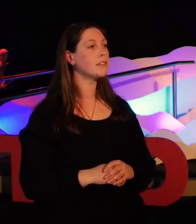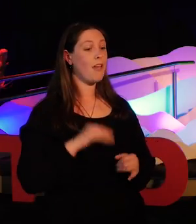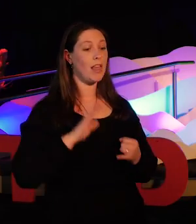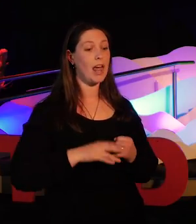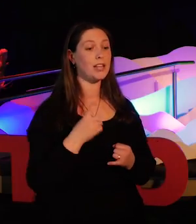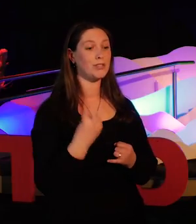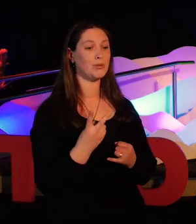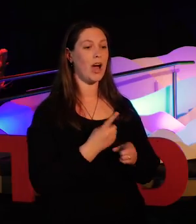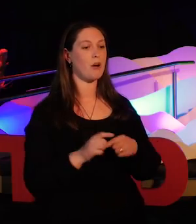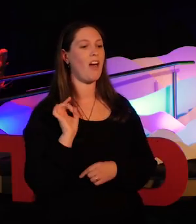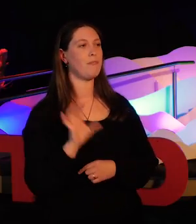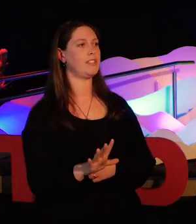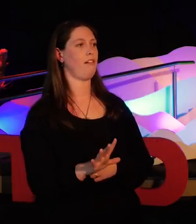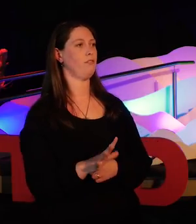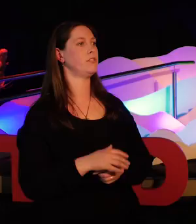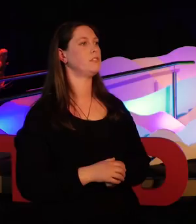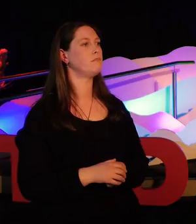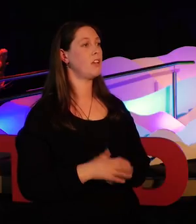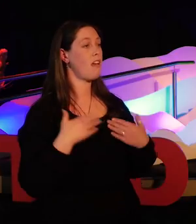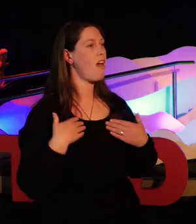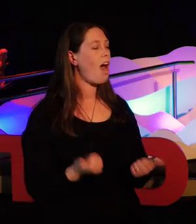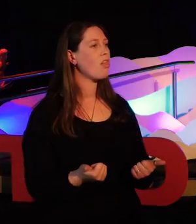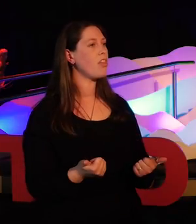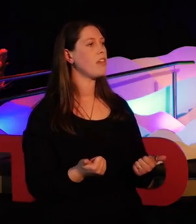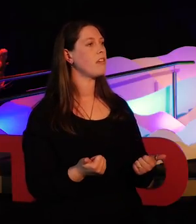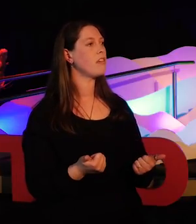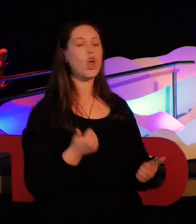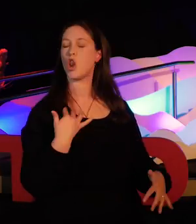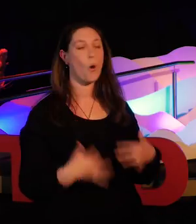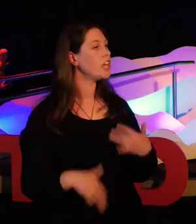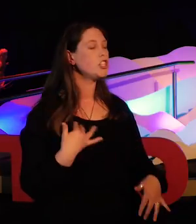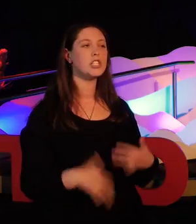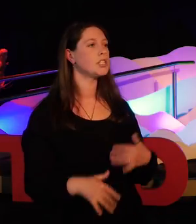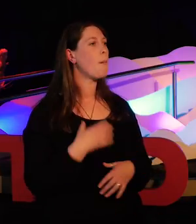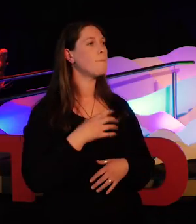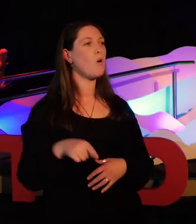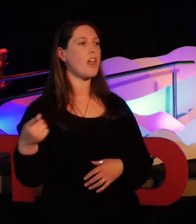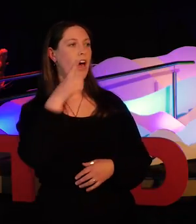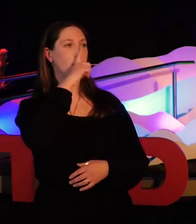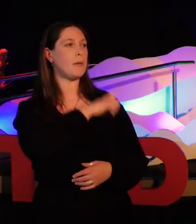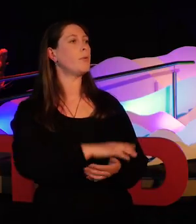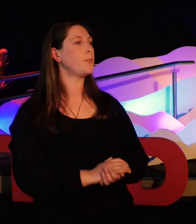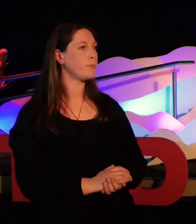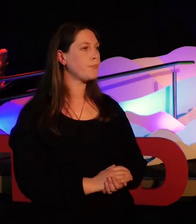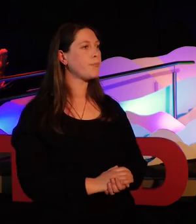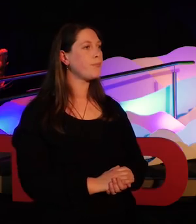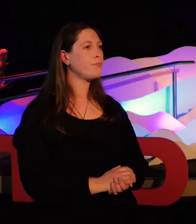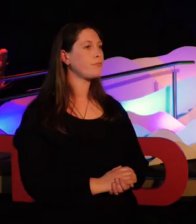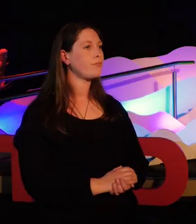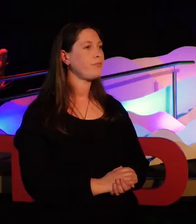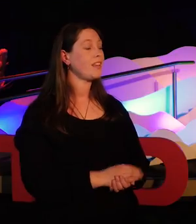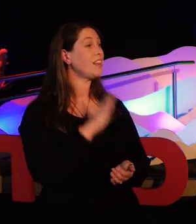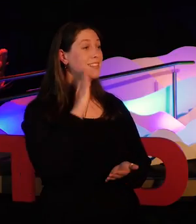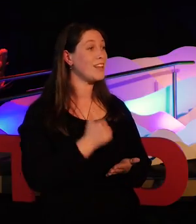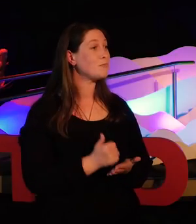seven are about them. They are healthy and uninjured more often than everybody else.